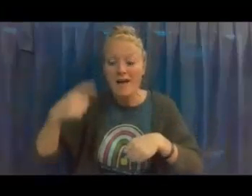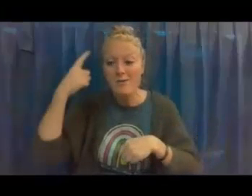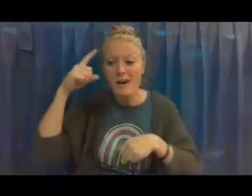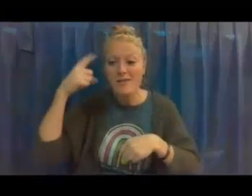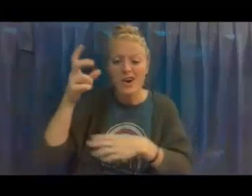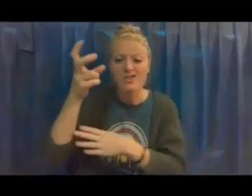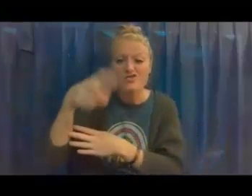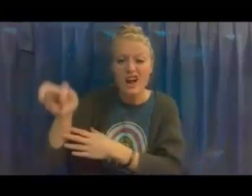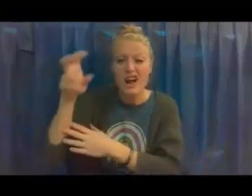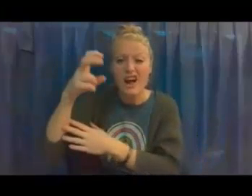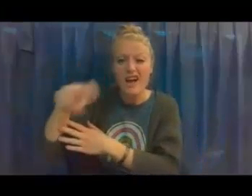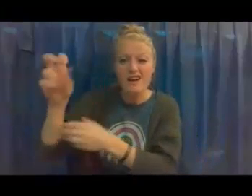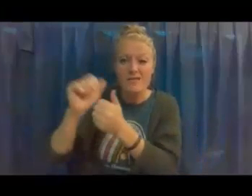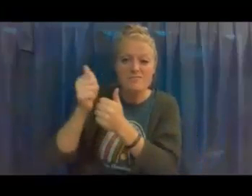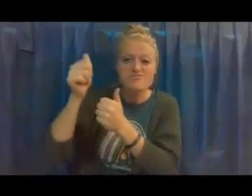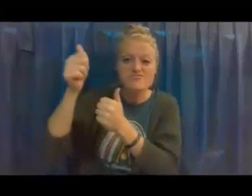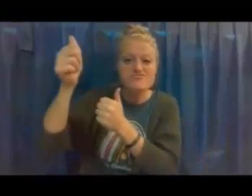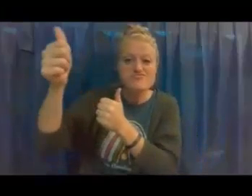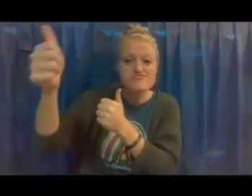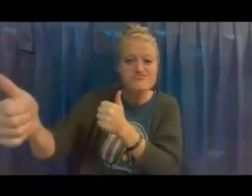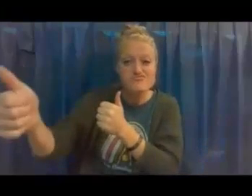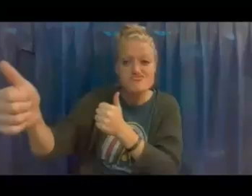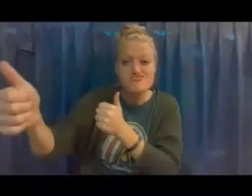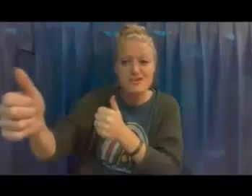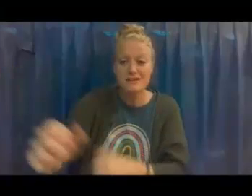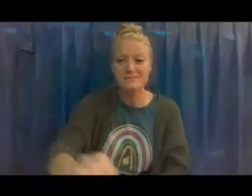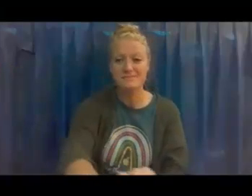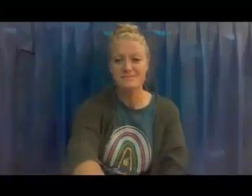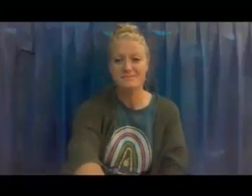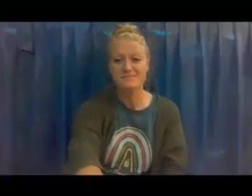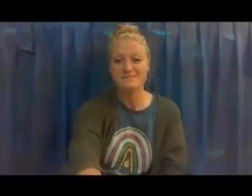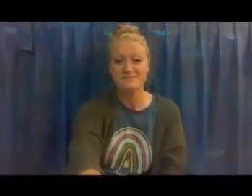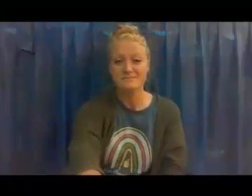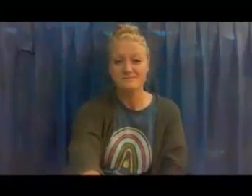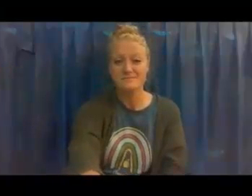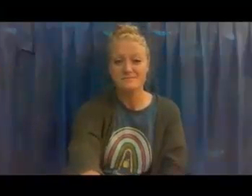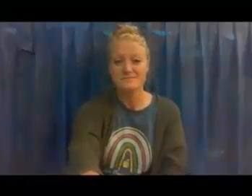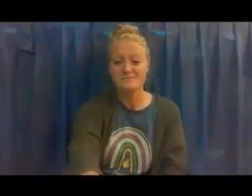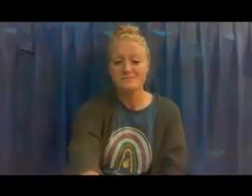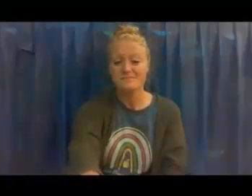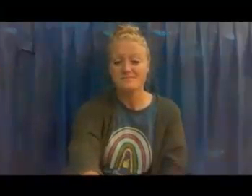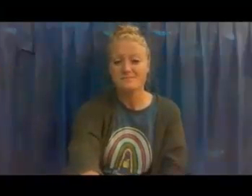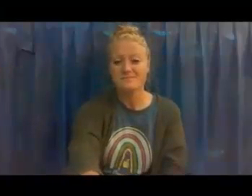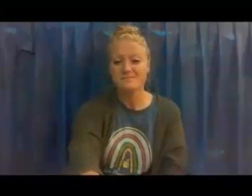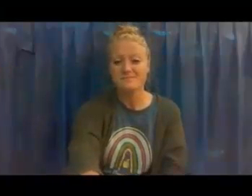and close it. What's that for? To travel far.